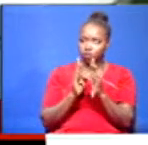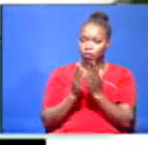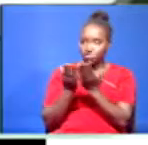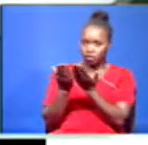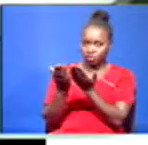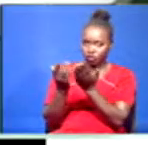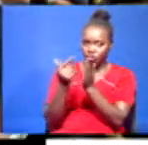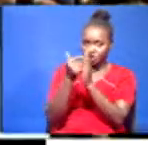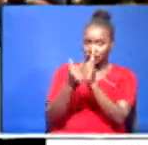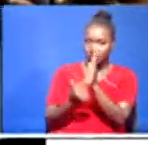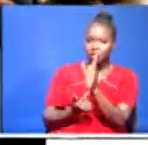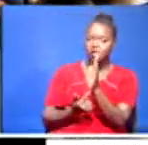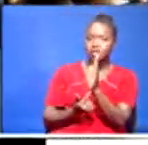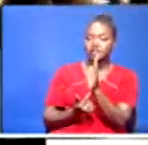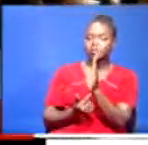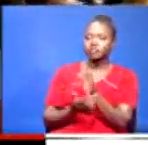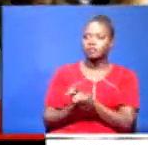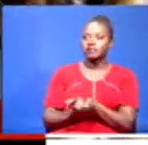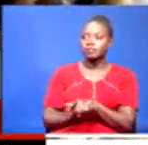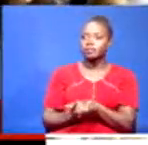detail.